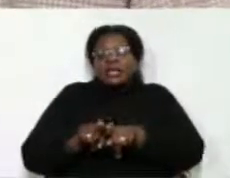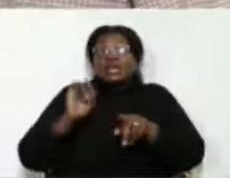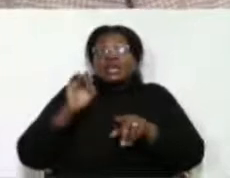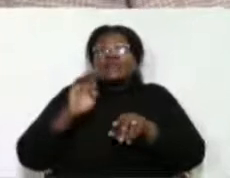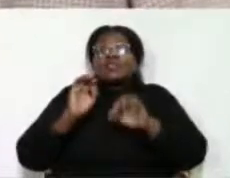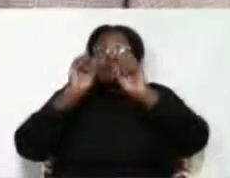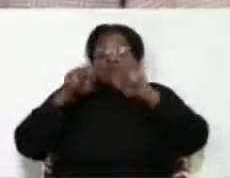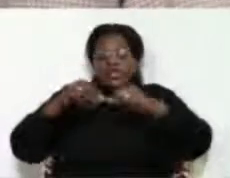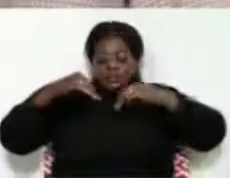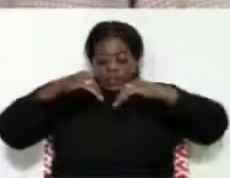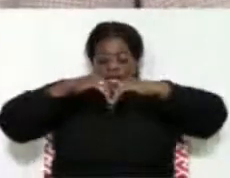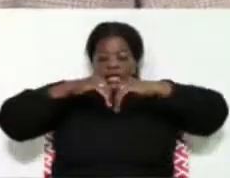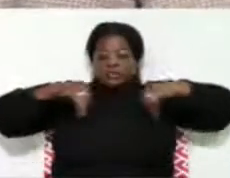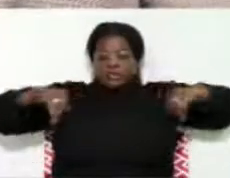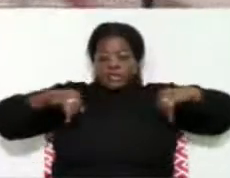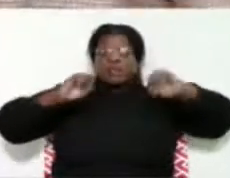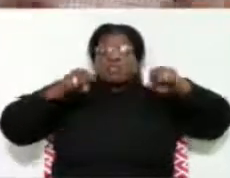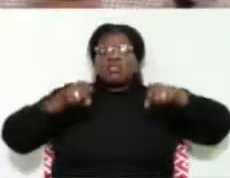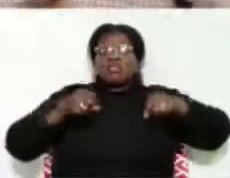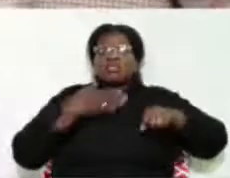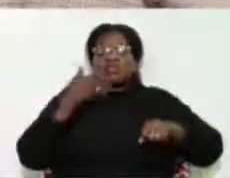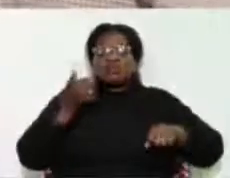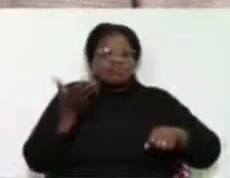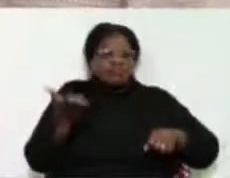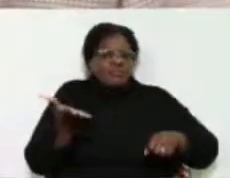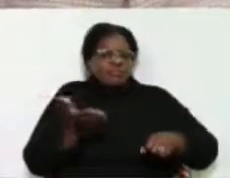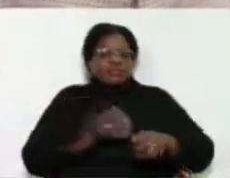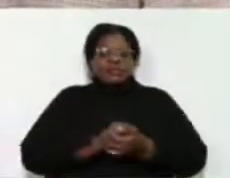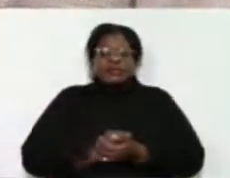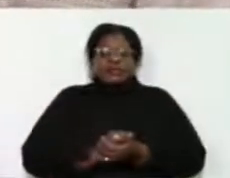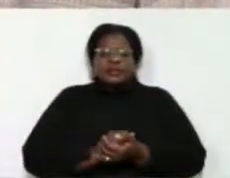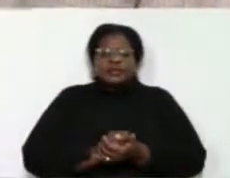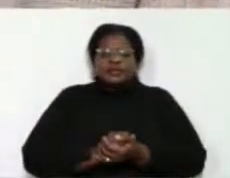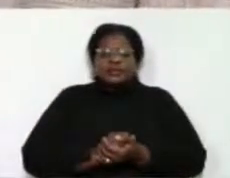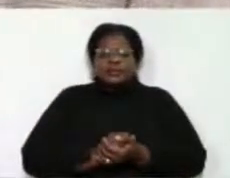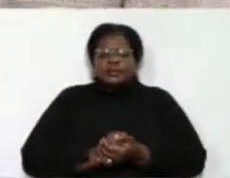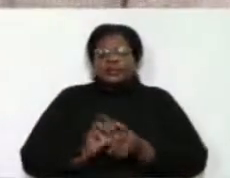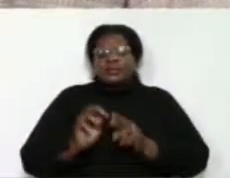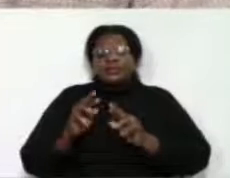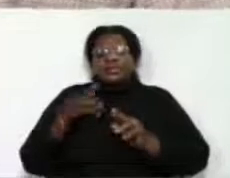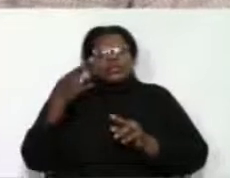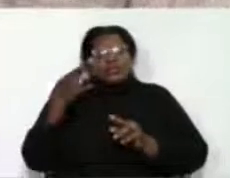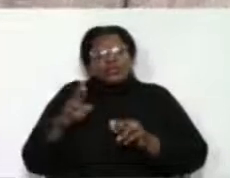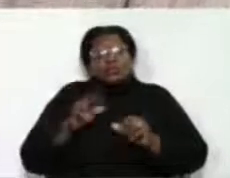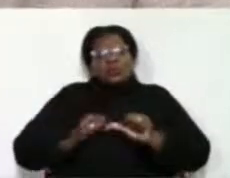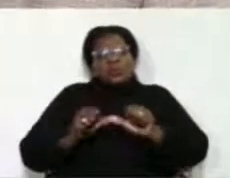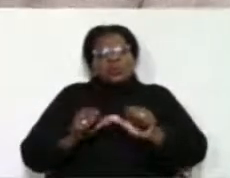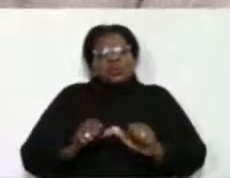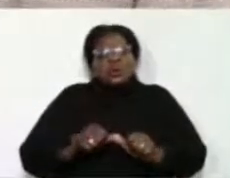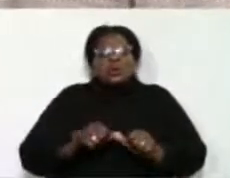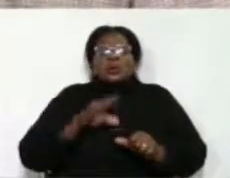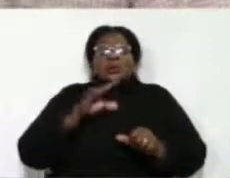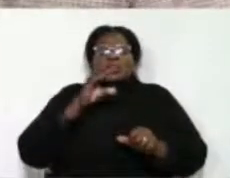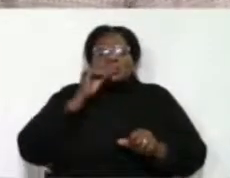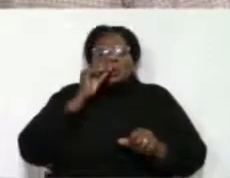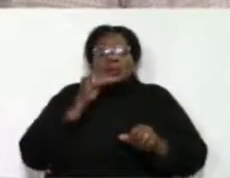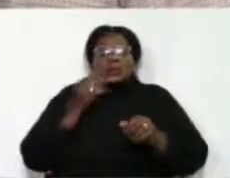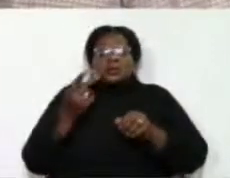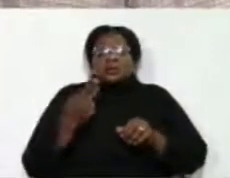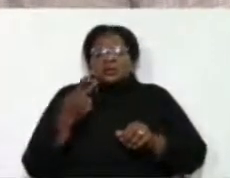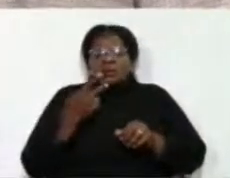split happens early and not when it's a long way down the line and we don't talk to each other and I'm outside his house at night letting his